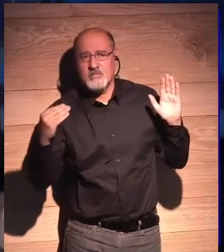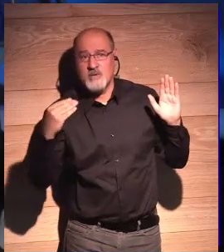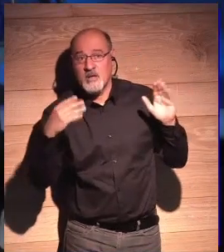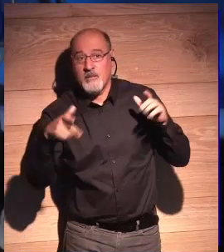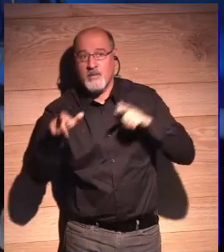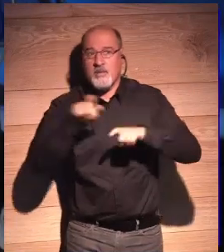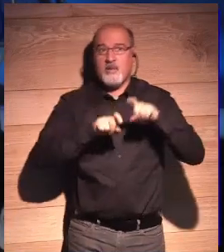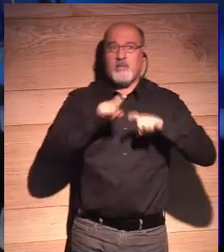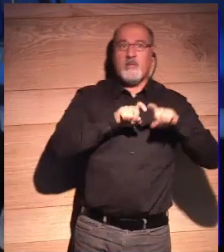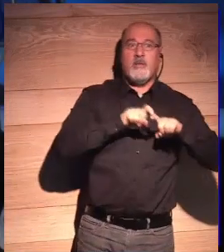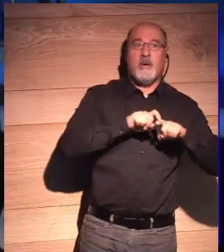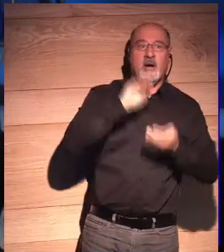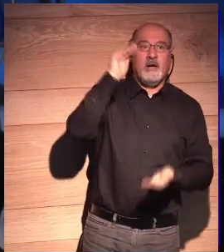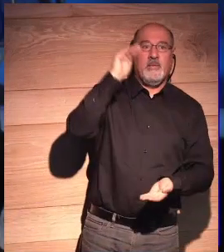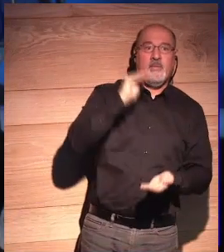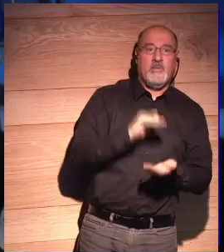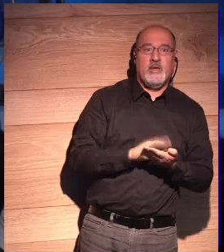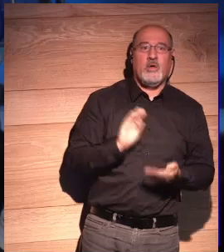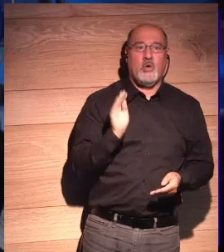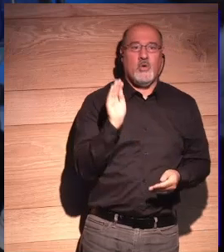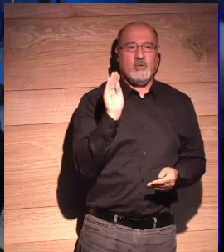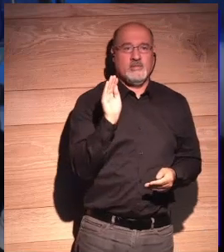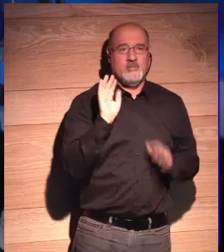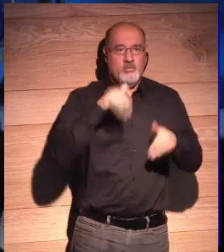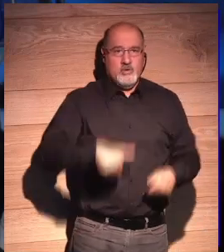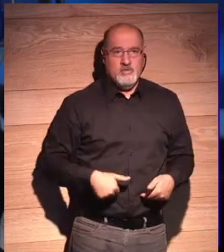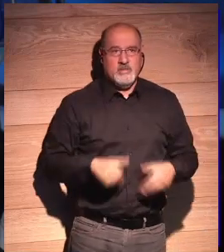tú eres un caso especial. So you're a special case of an artist